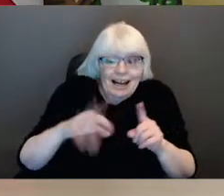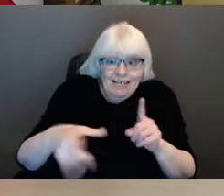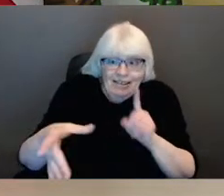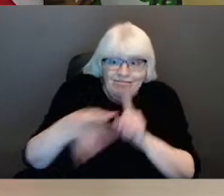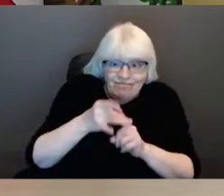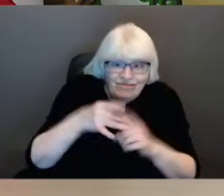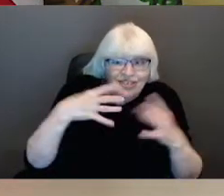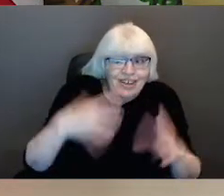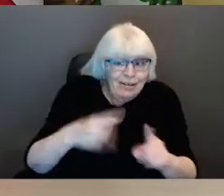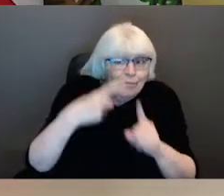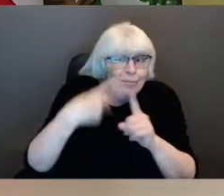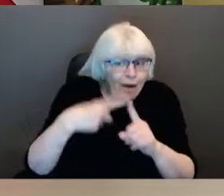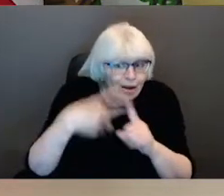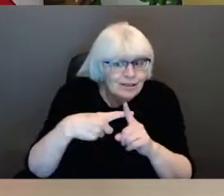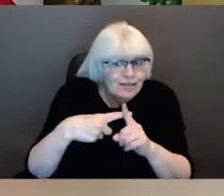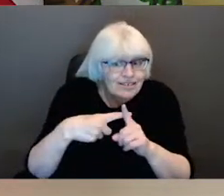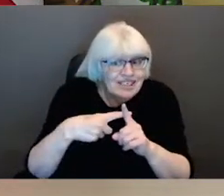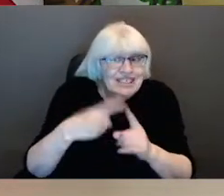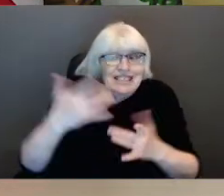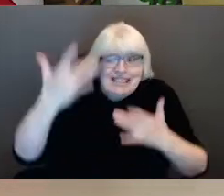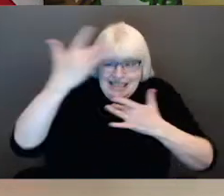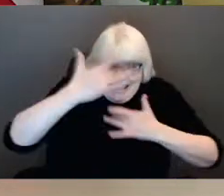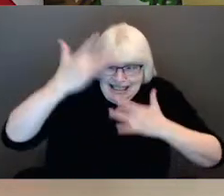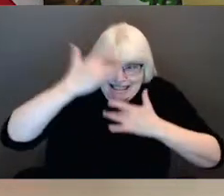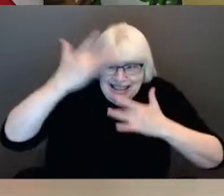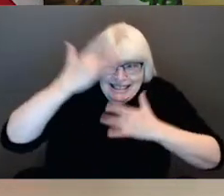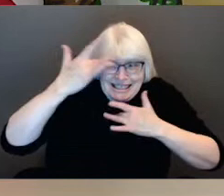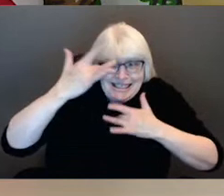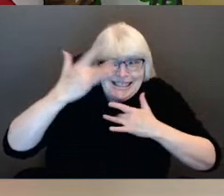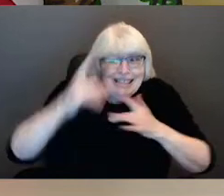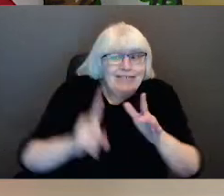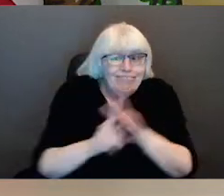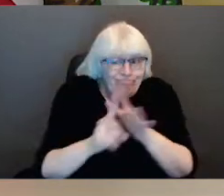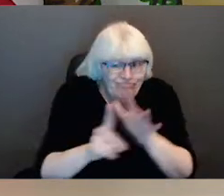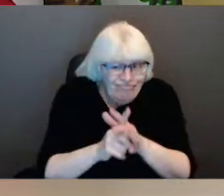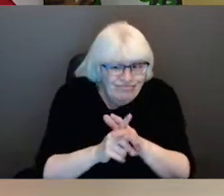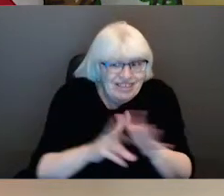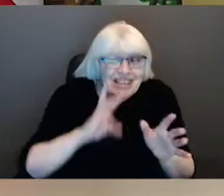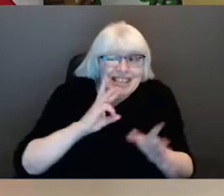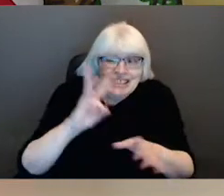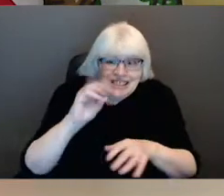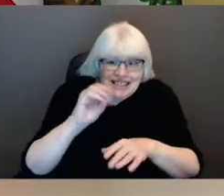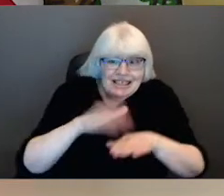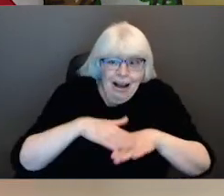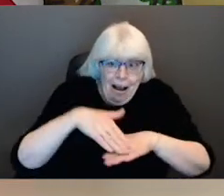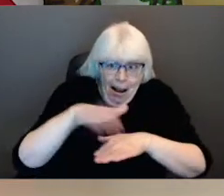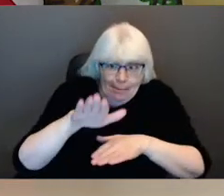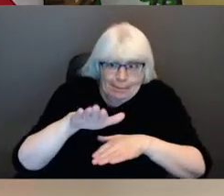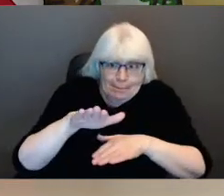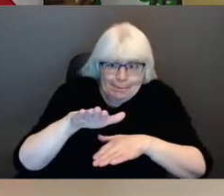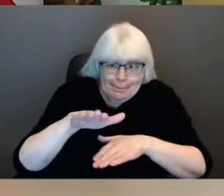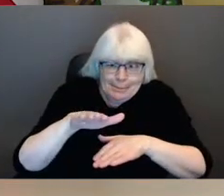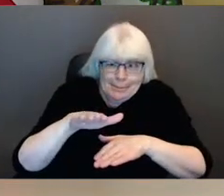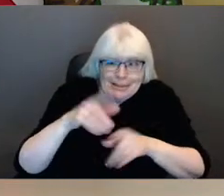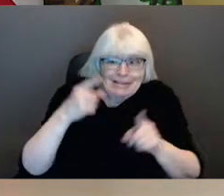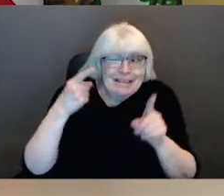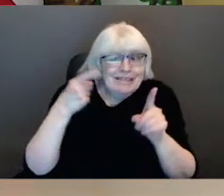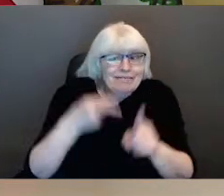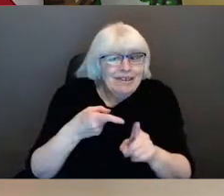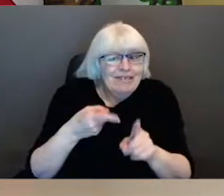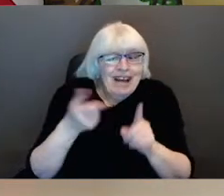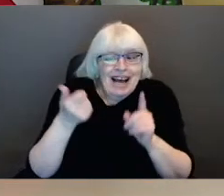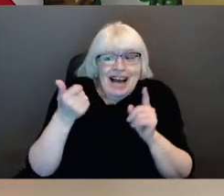have symptoms and they're in that age category, they'll certainly, especially if they have any underlying